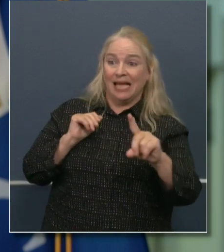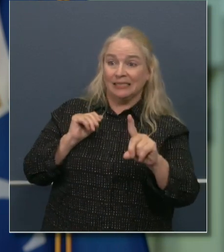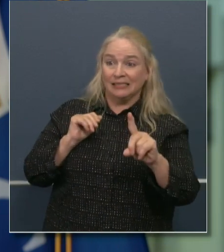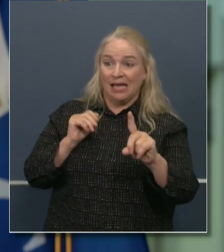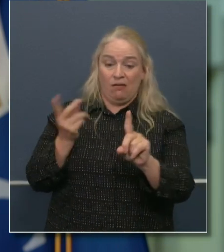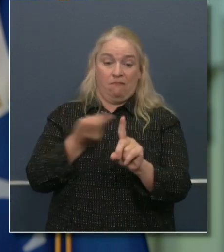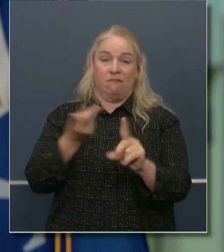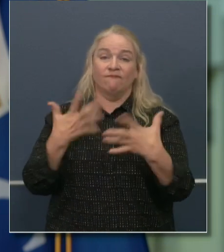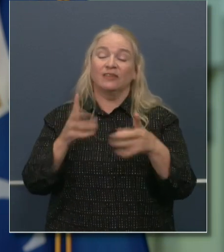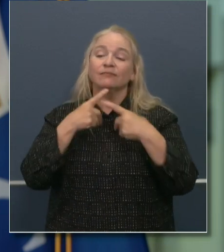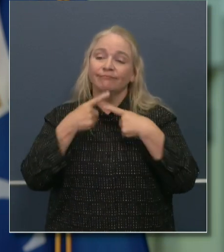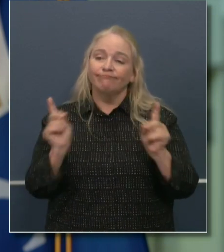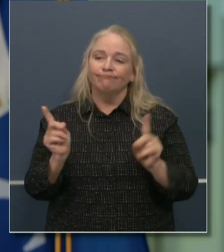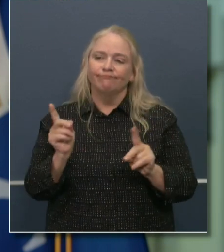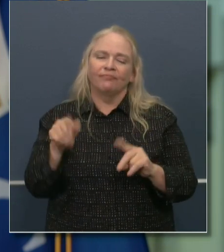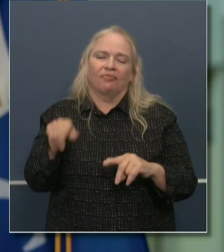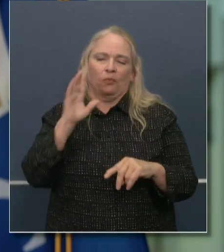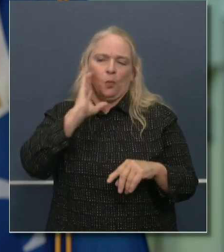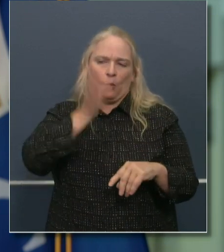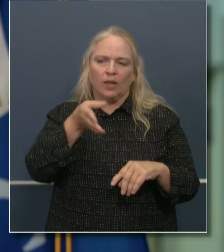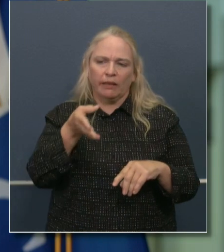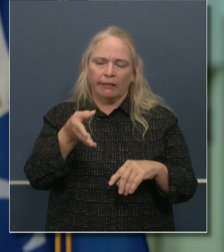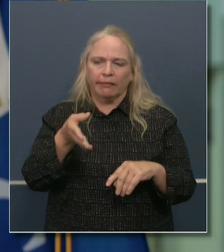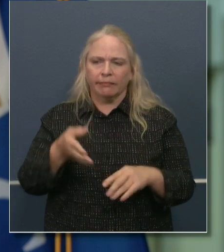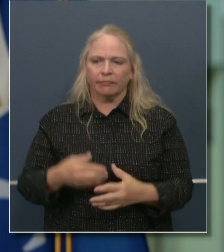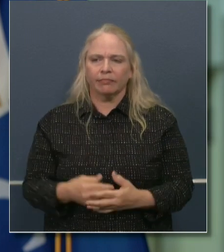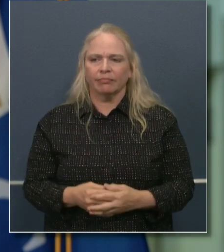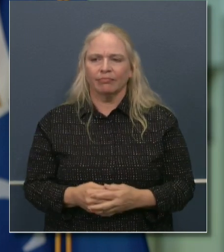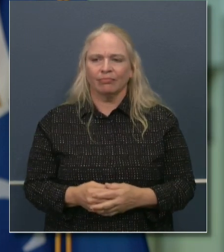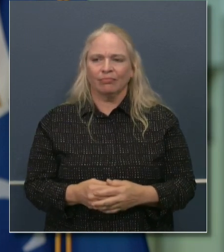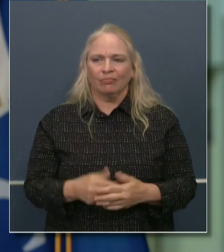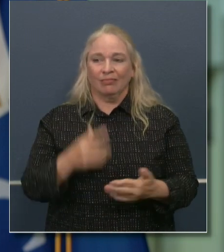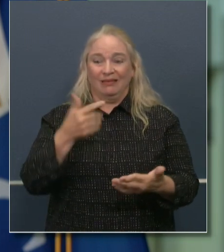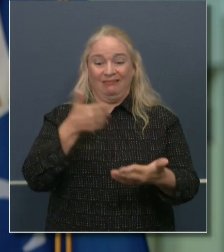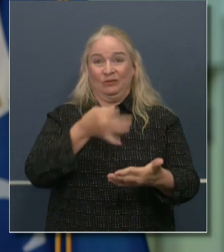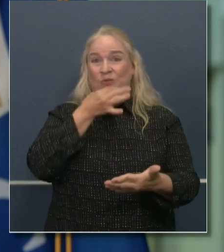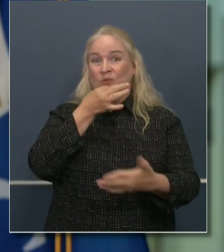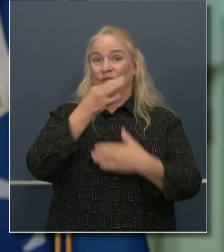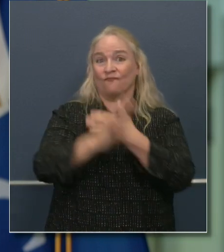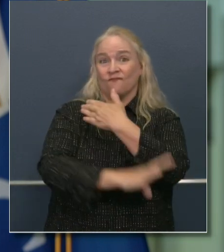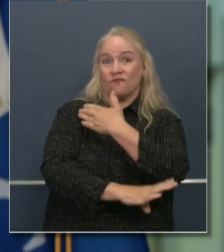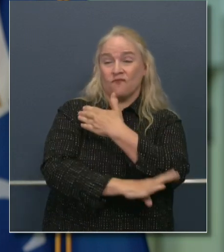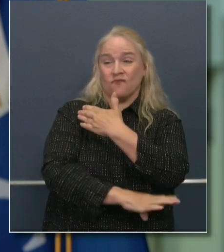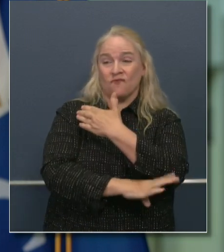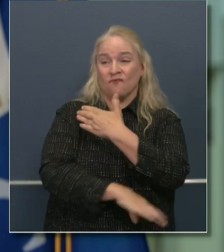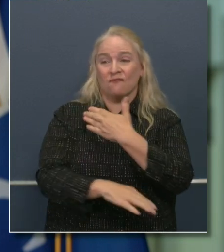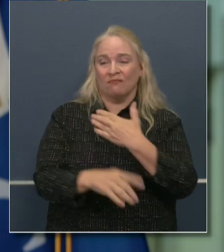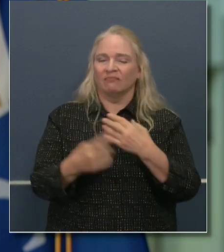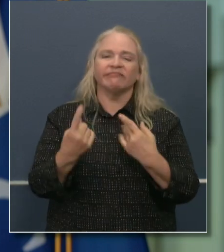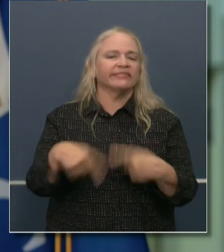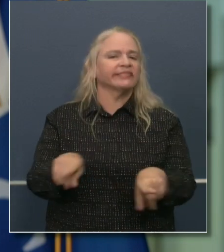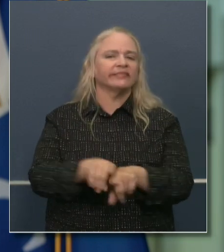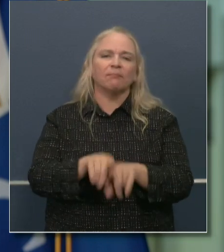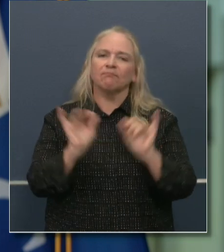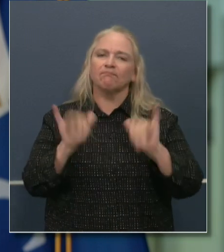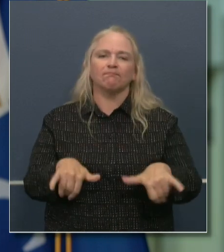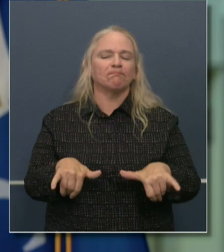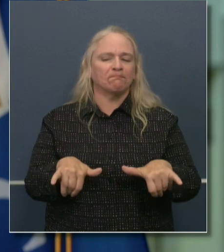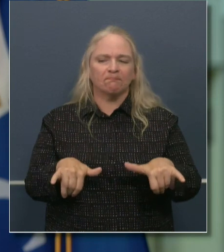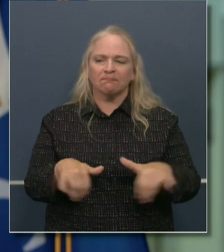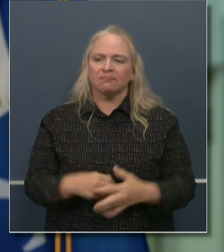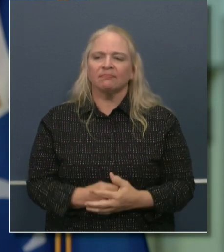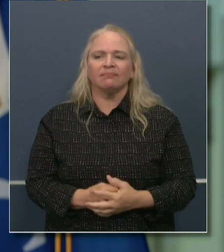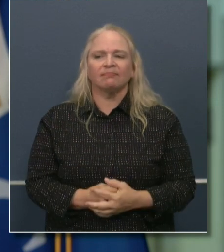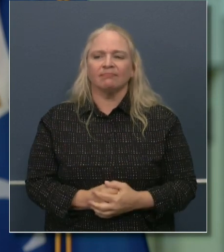that they're going to enter into the fall school season the way they ended last school year, and